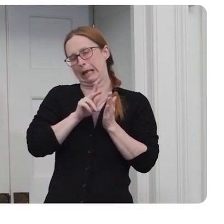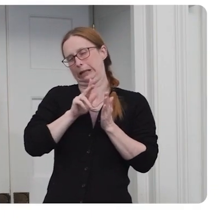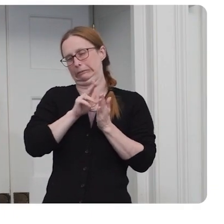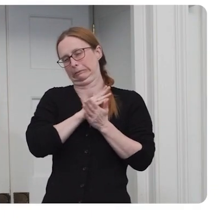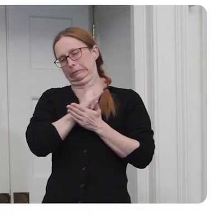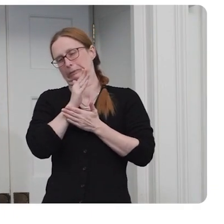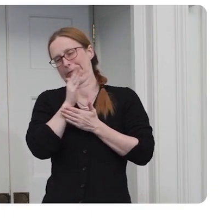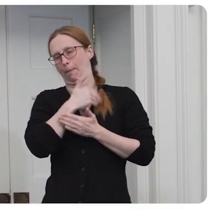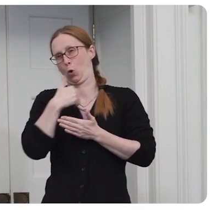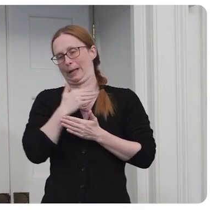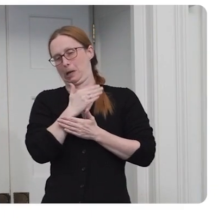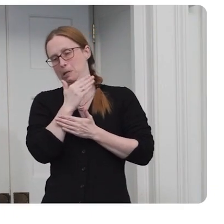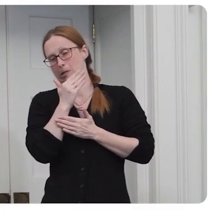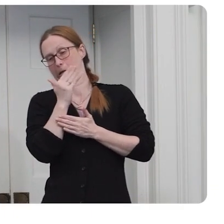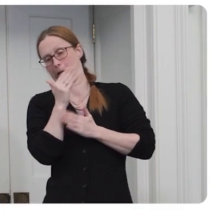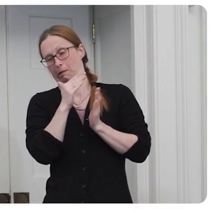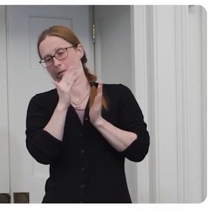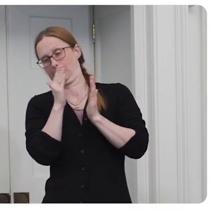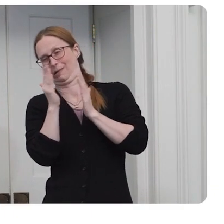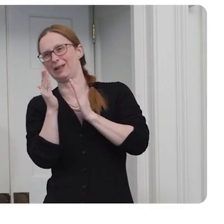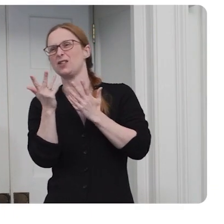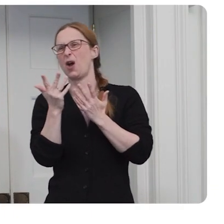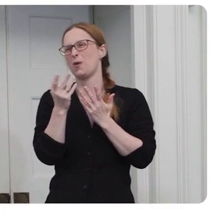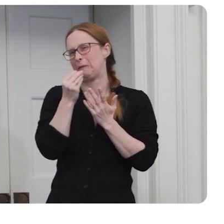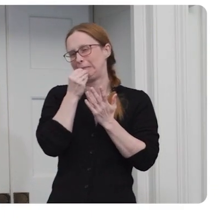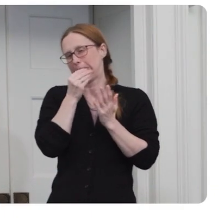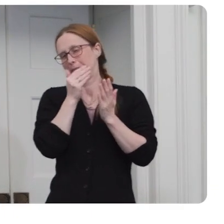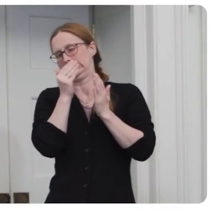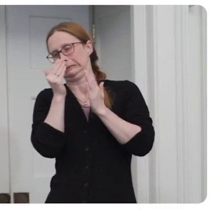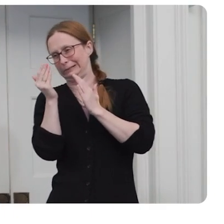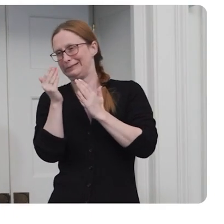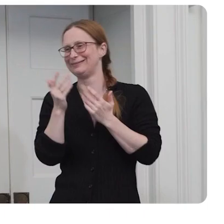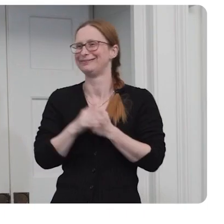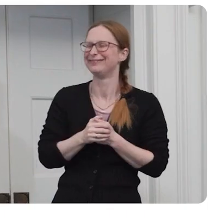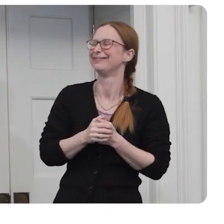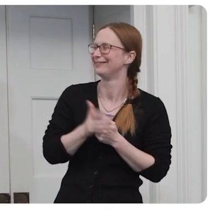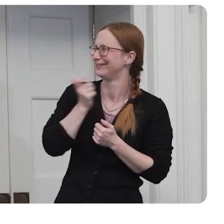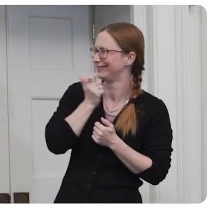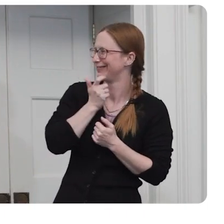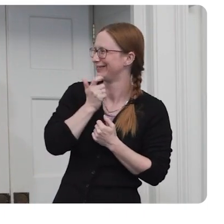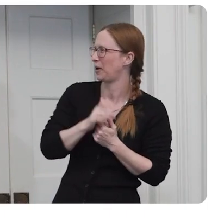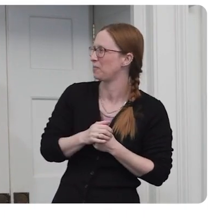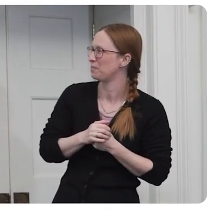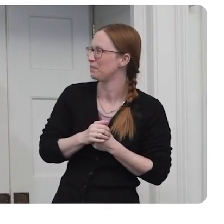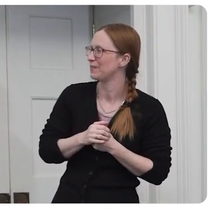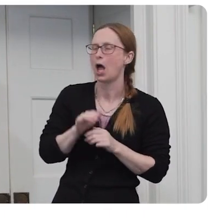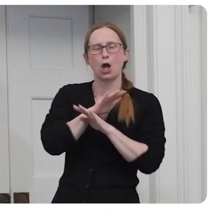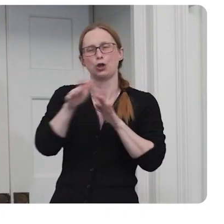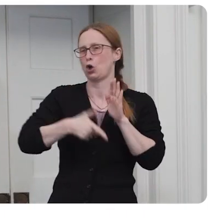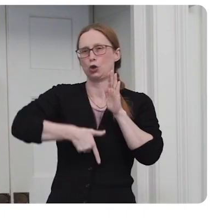usually quite late in the morning coming in, isn't it? And then you work a bit later for lunch and things. I can't go